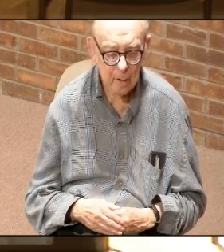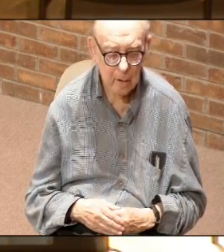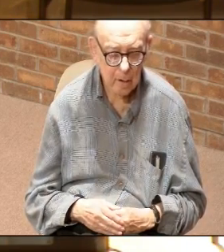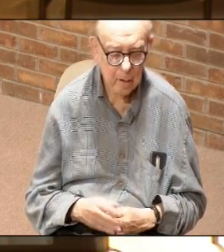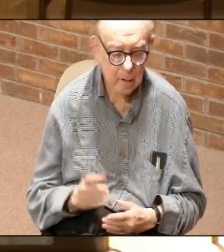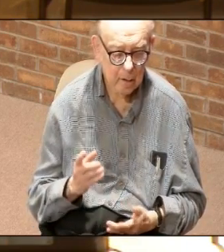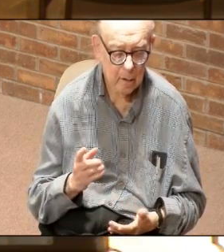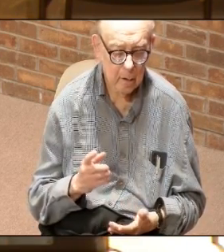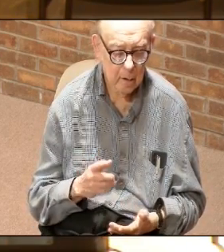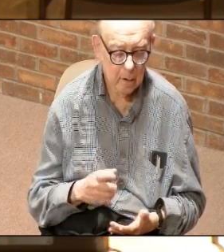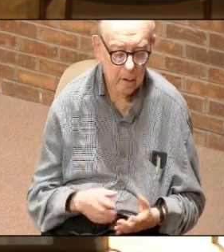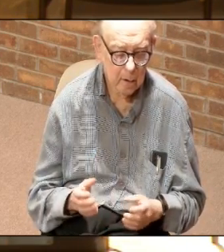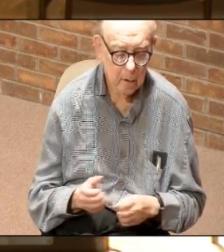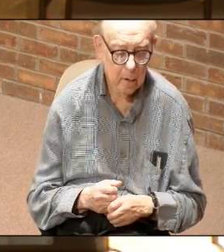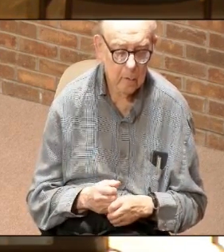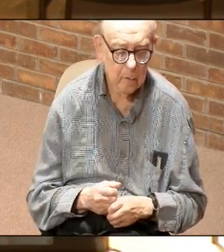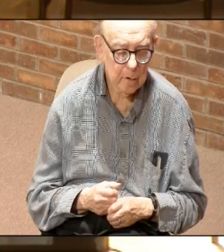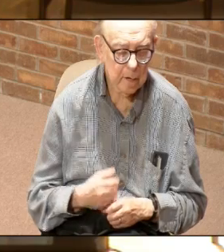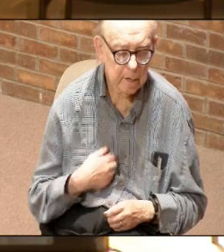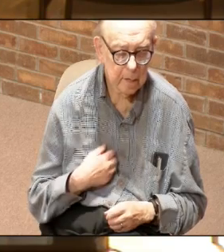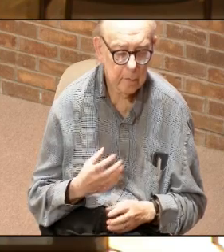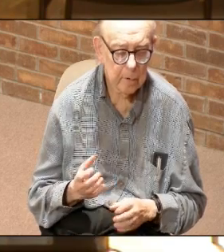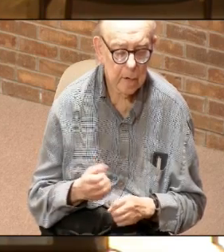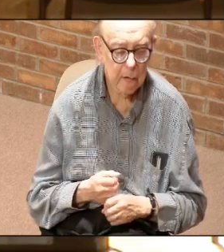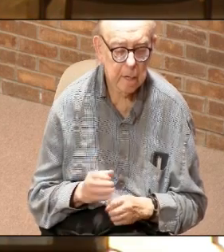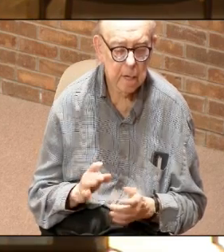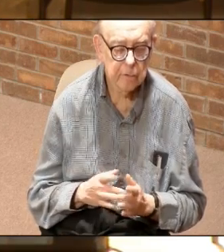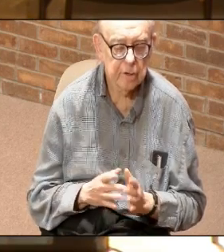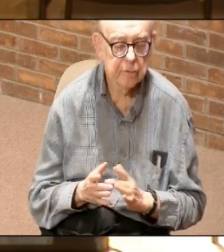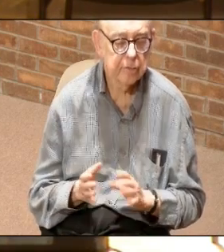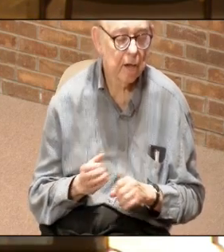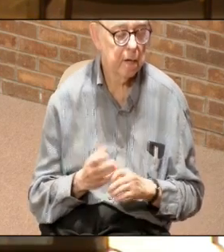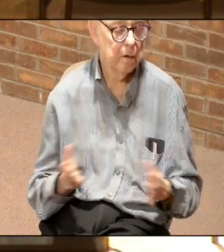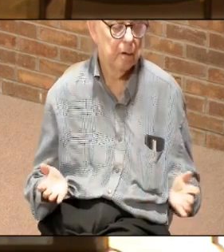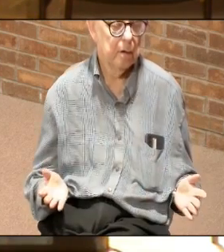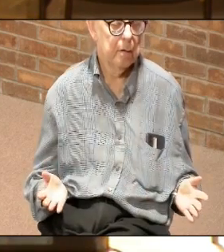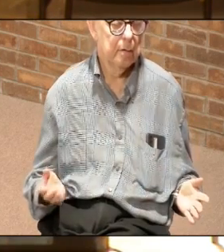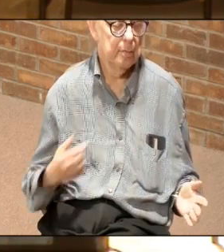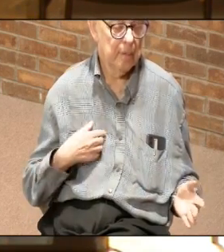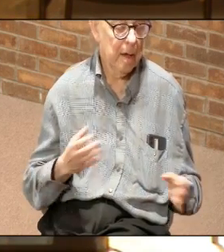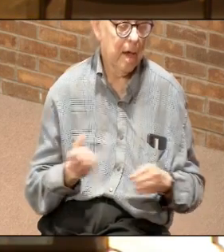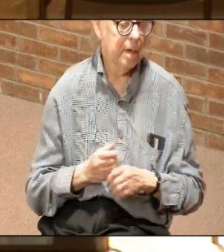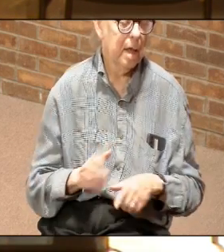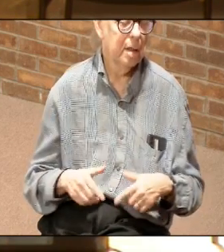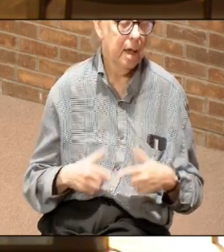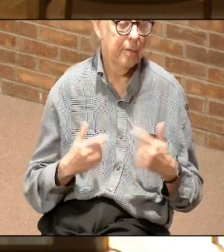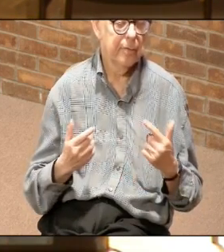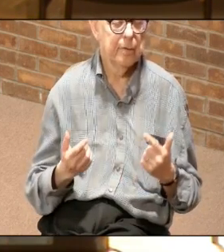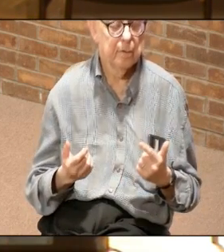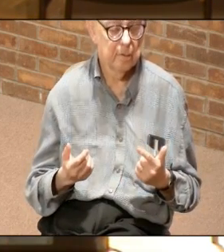So what did I get when I got Jesus? I got life.